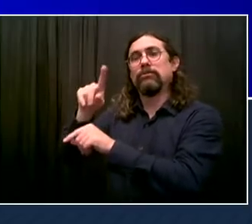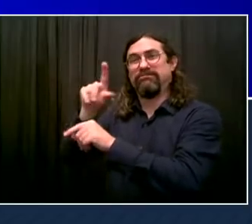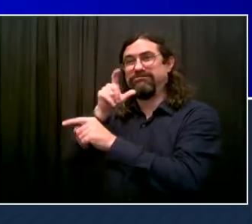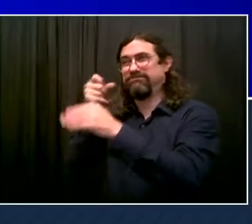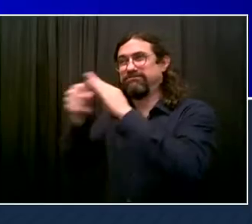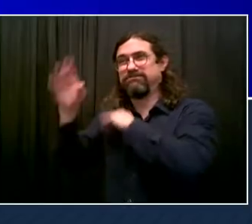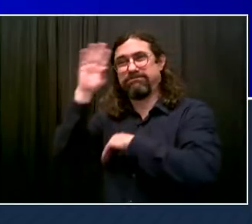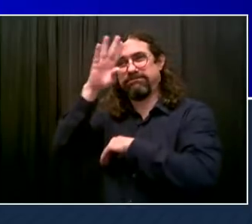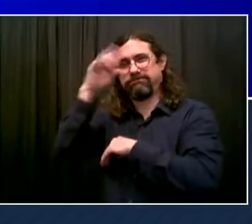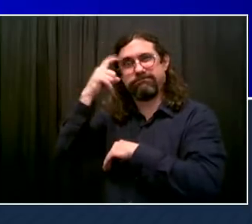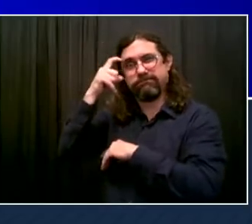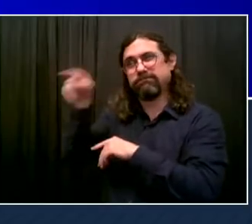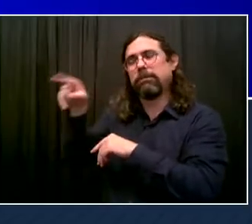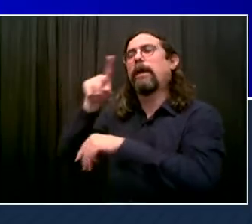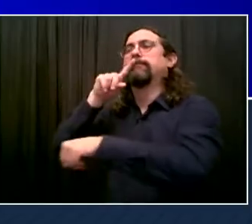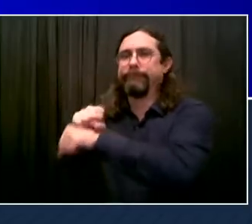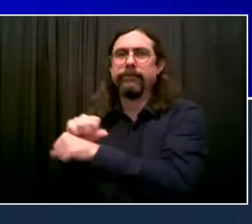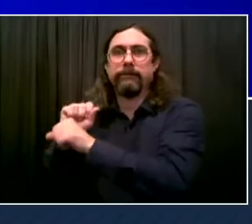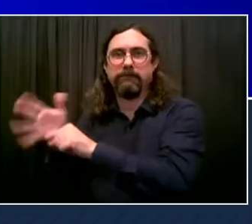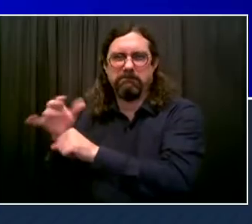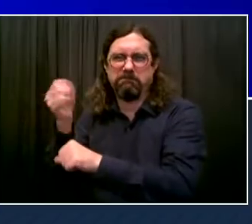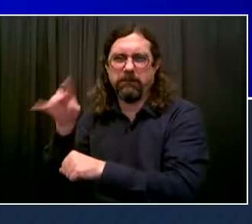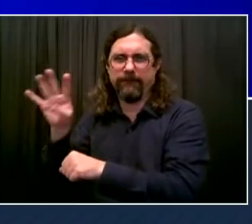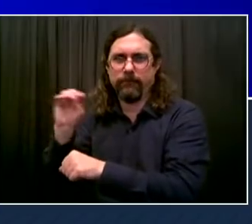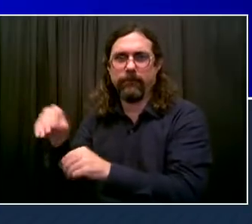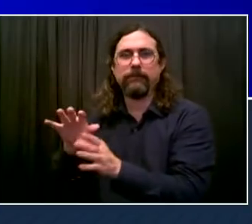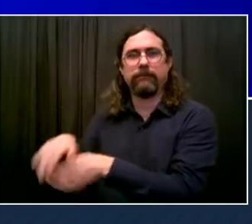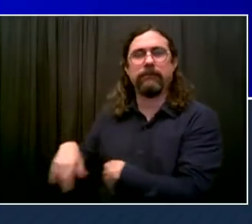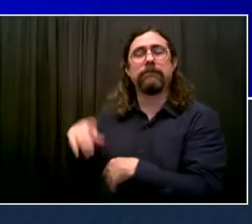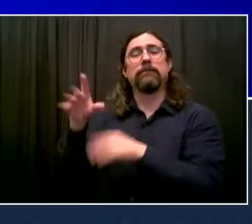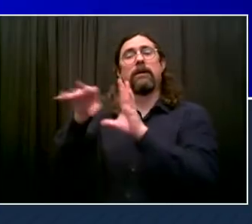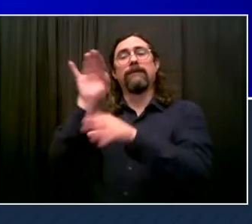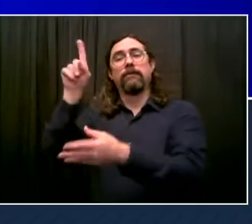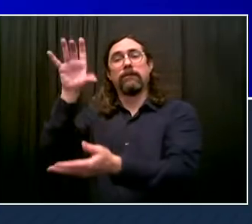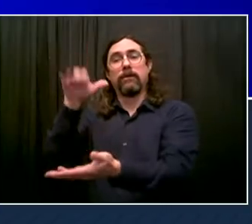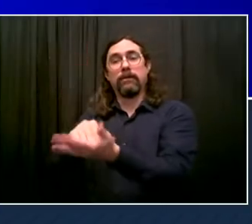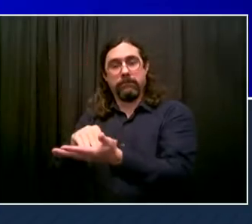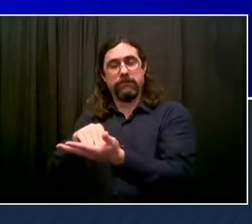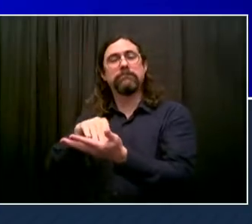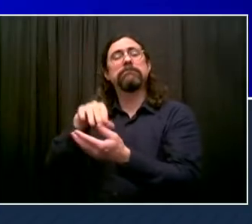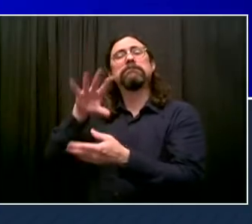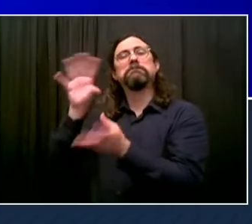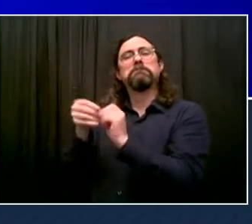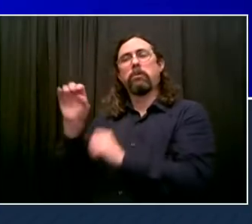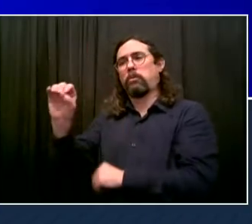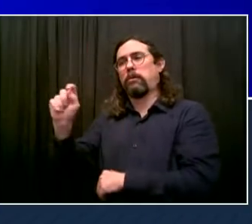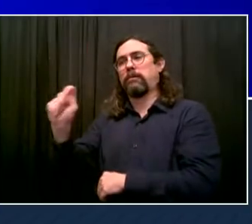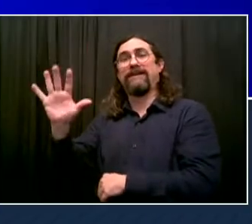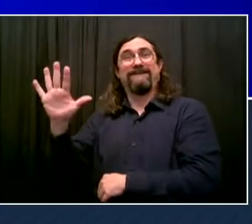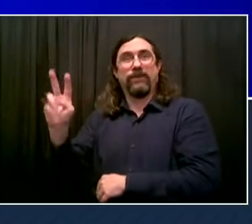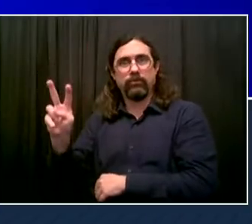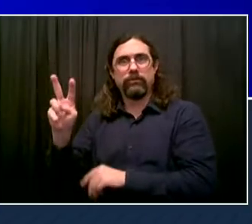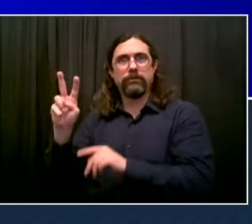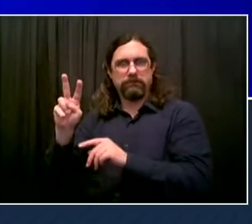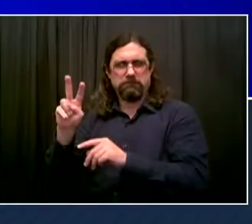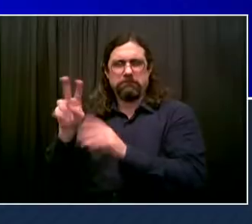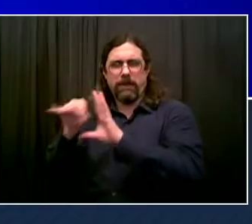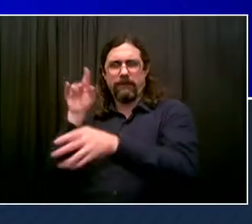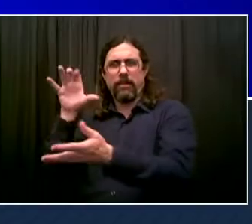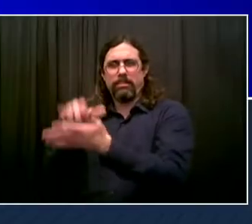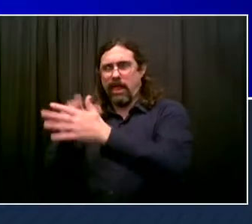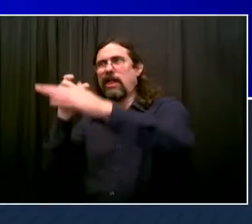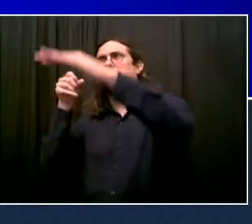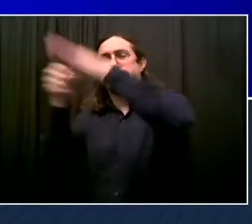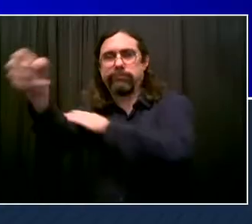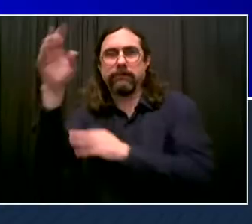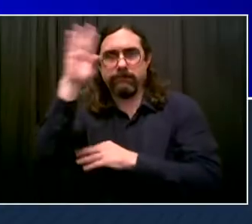0.52 per 100,000. So this really shows you the amazing progress that we have made together. New reported cases